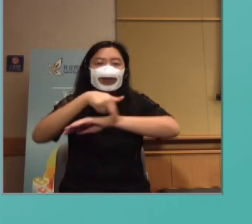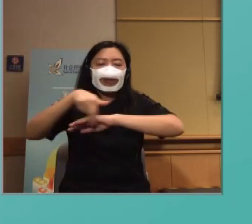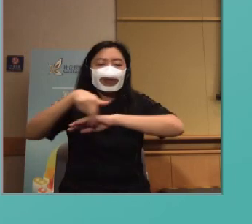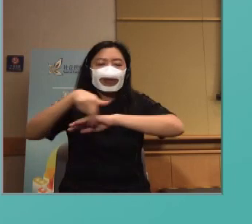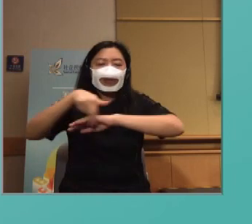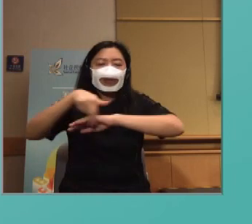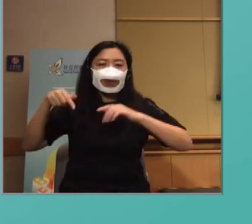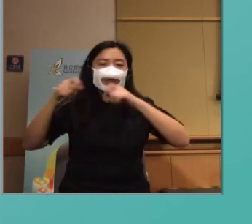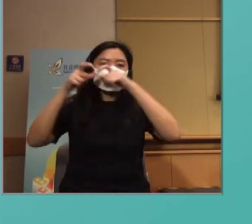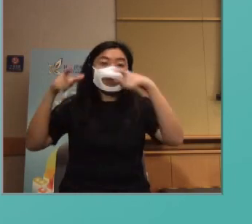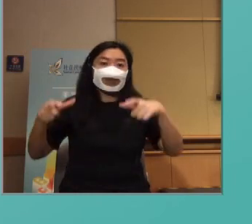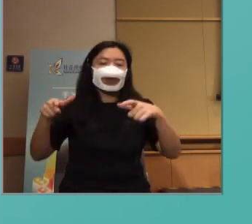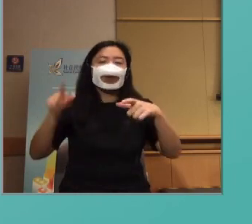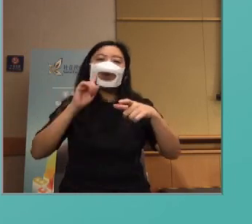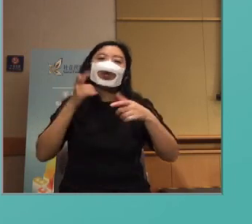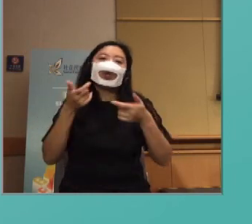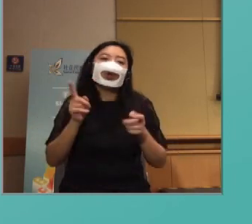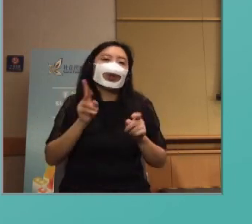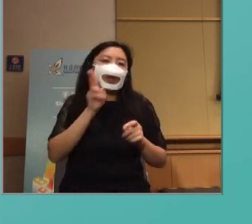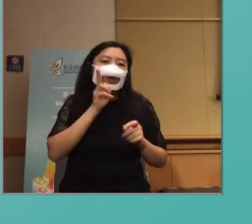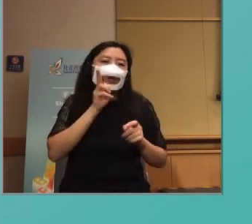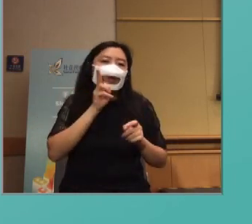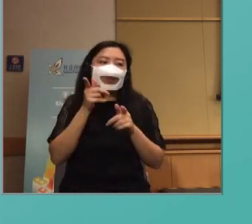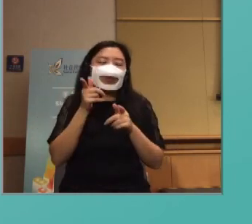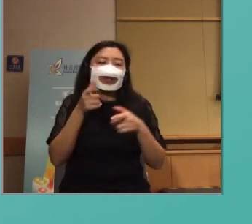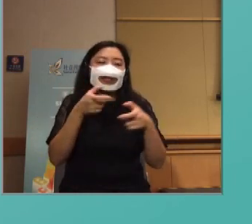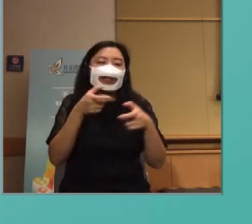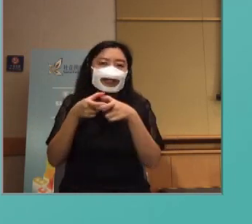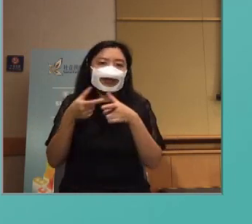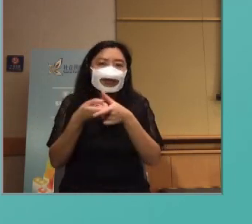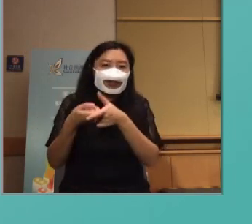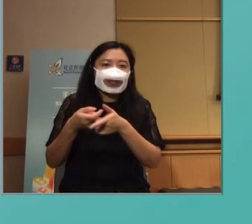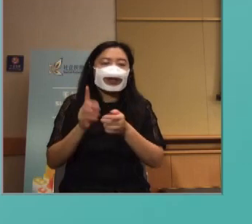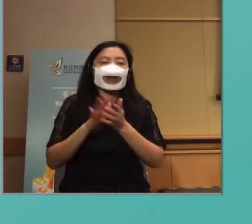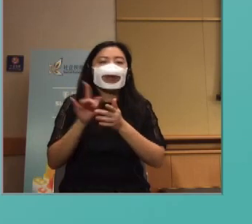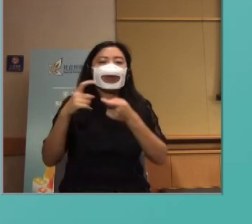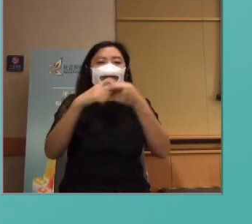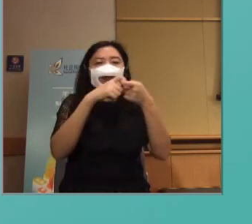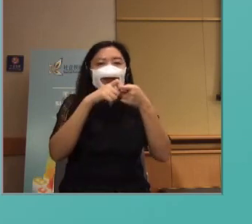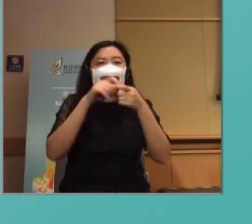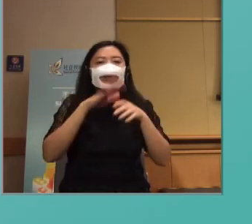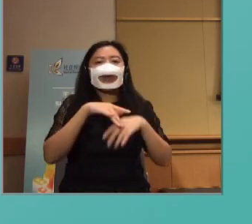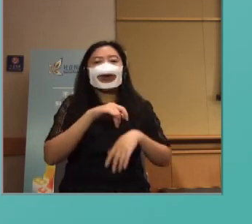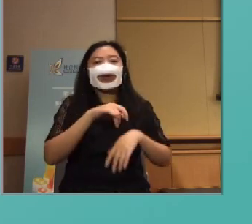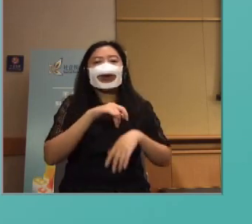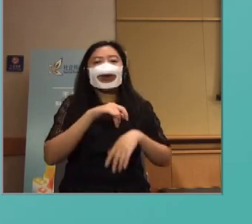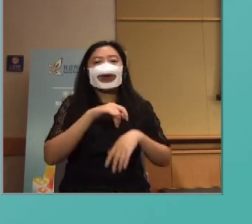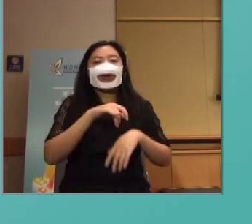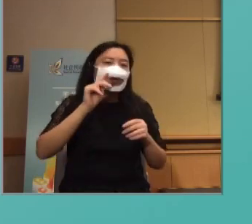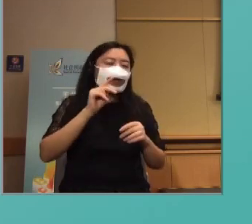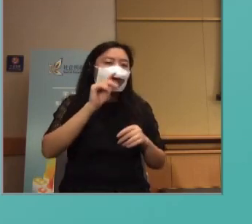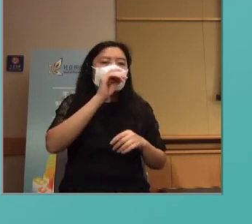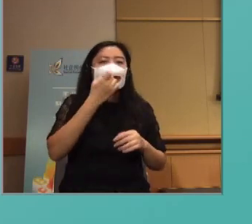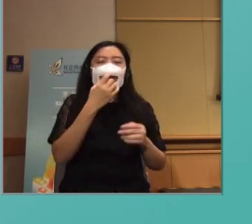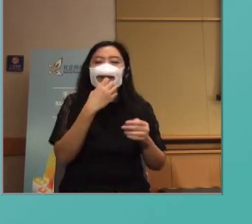big streaming platforms like Spotify, iTunes, QQ, etc. And